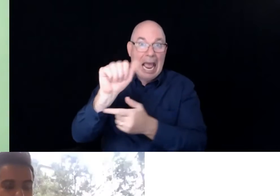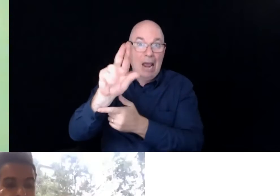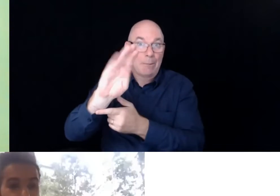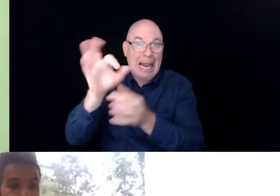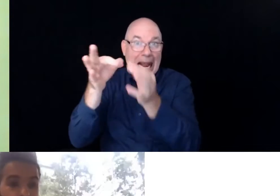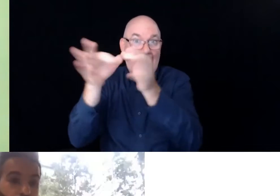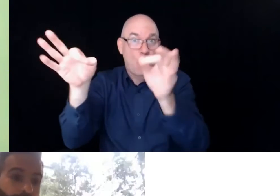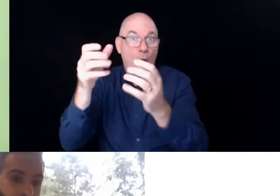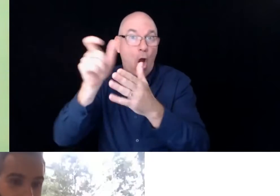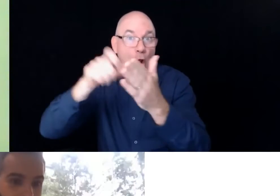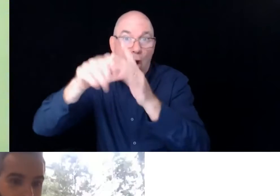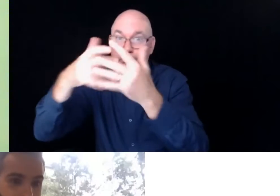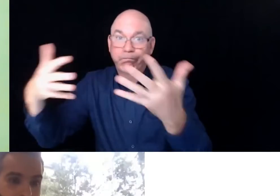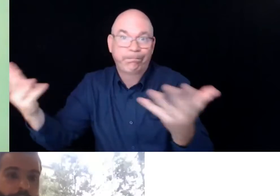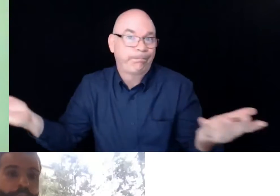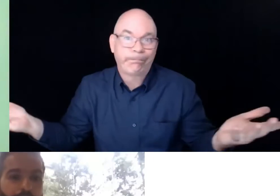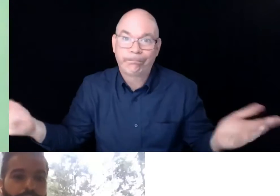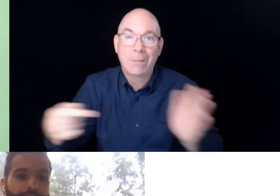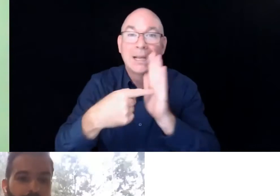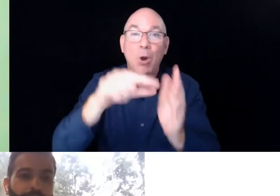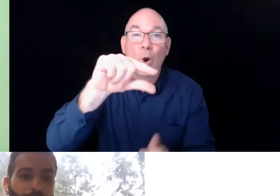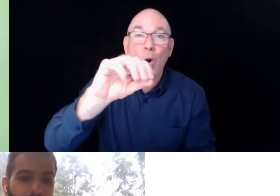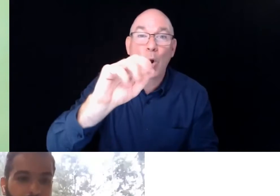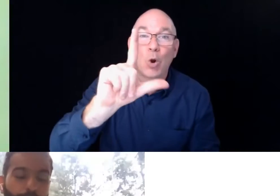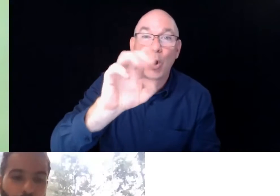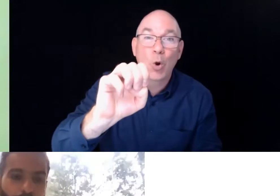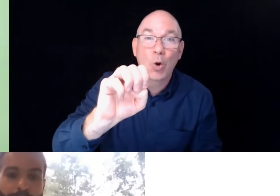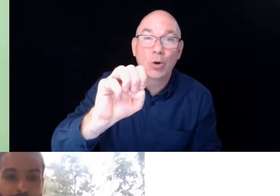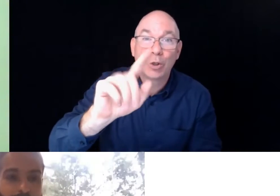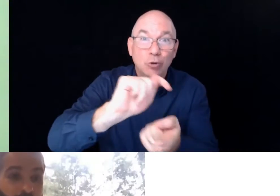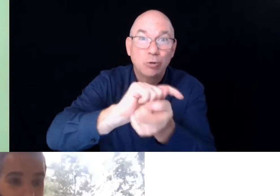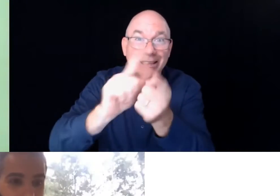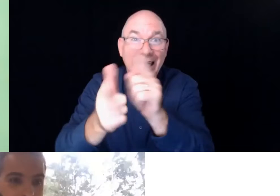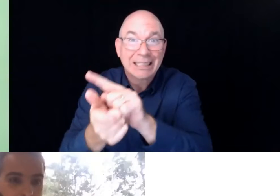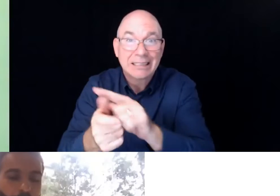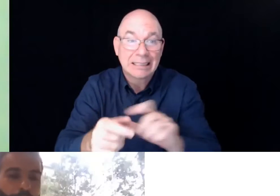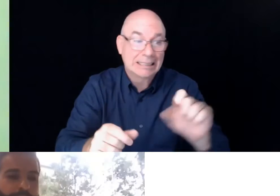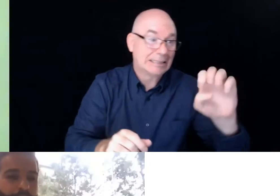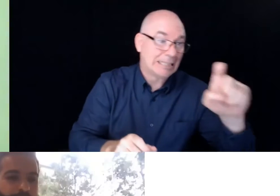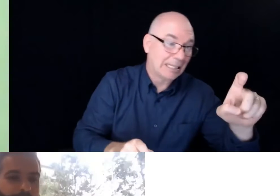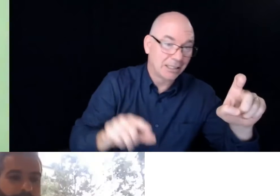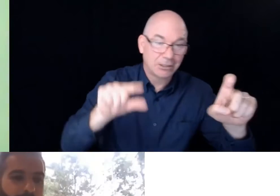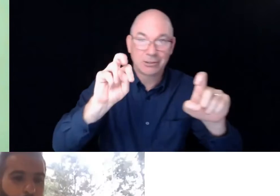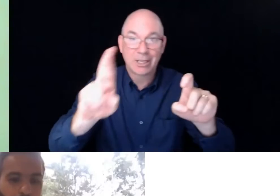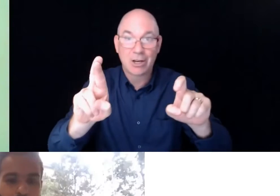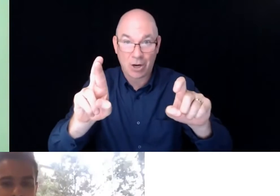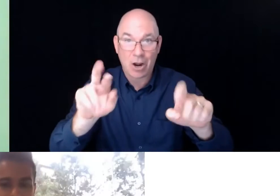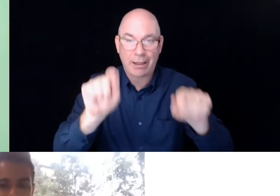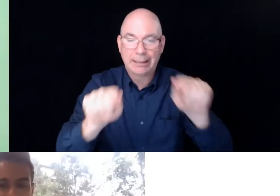gender equality and we put it on Google Translate, it will give us the same meaning, al-musawa bayn al-jinsayn. It will not give us